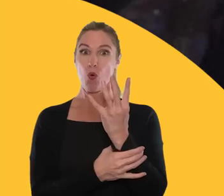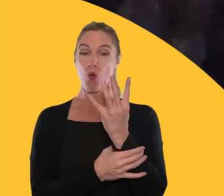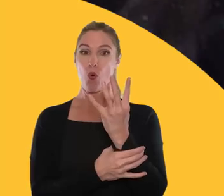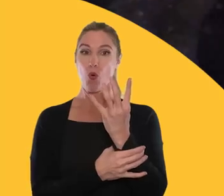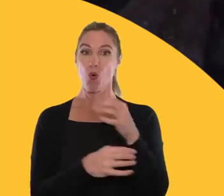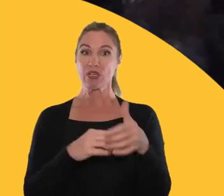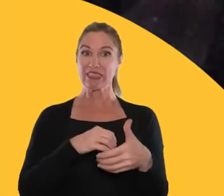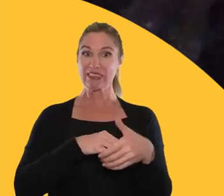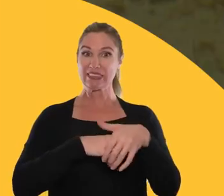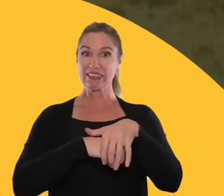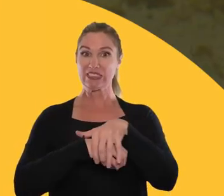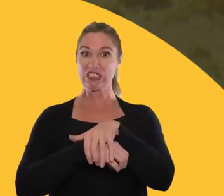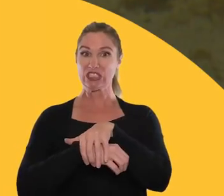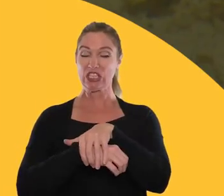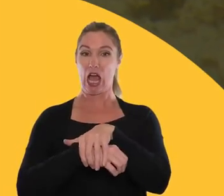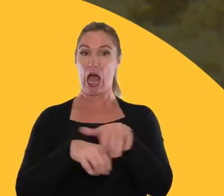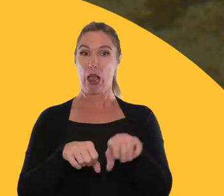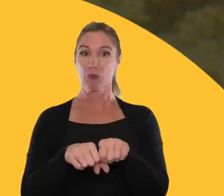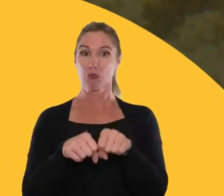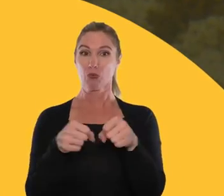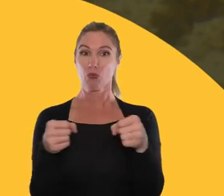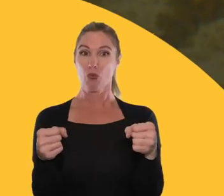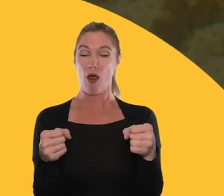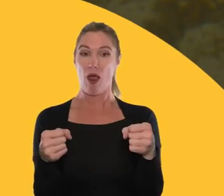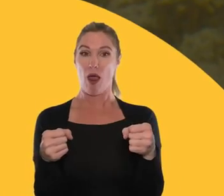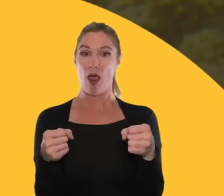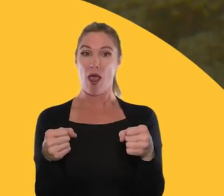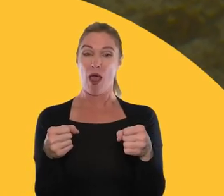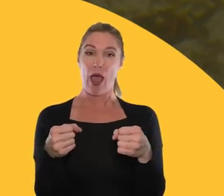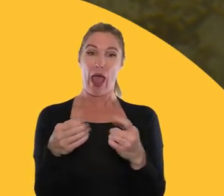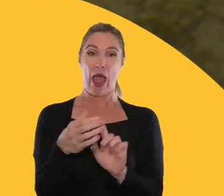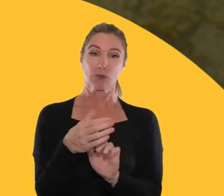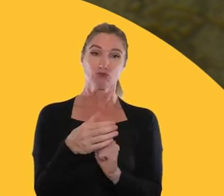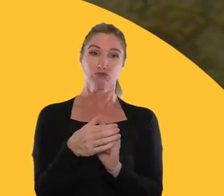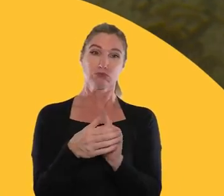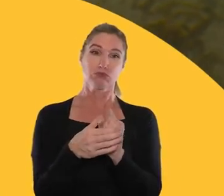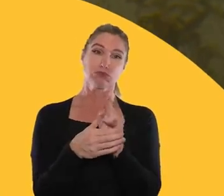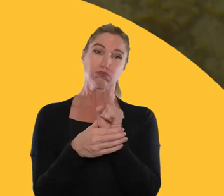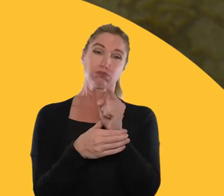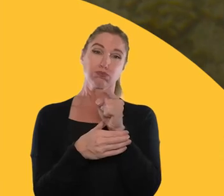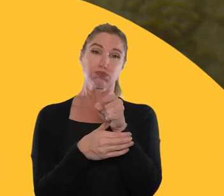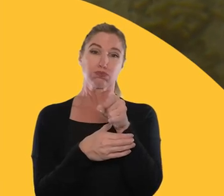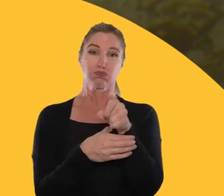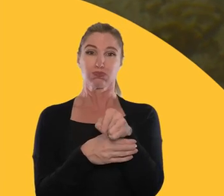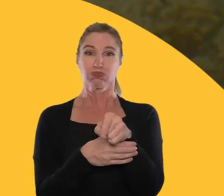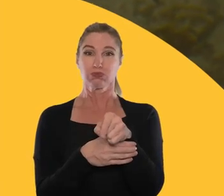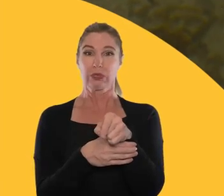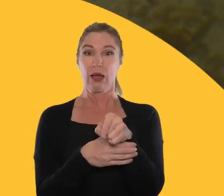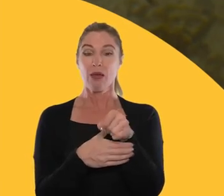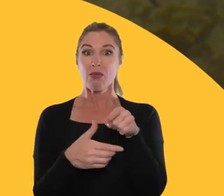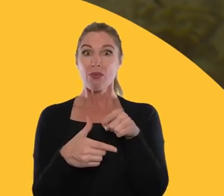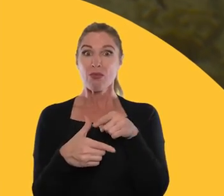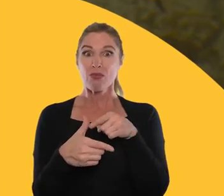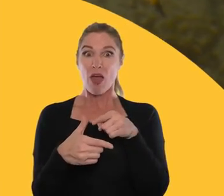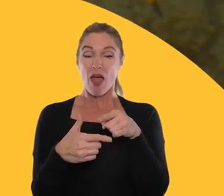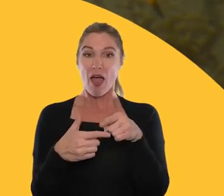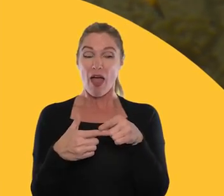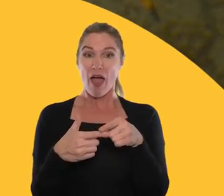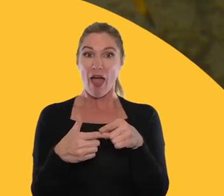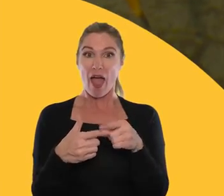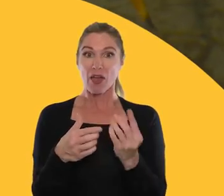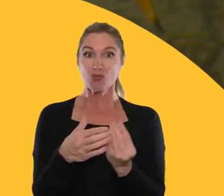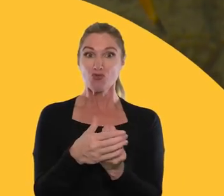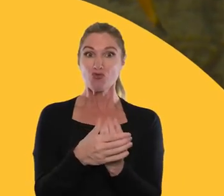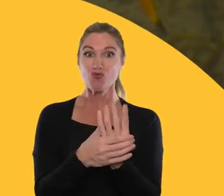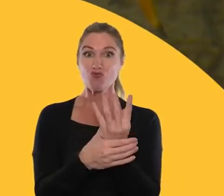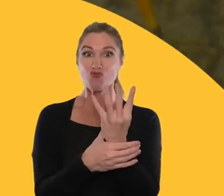big, it splits open its shell and just squeezes out.